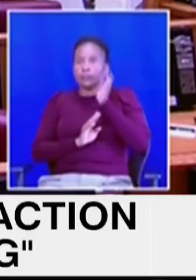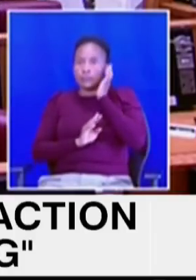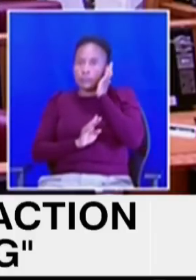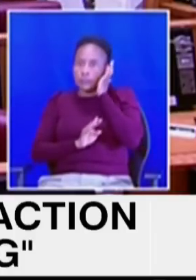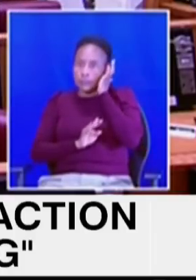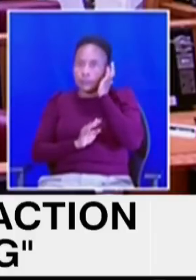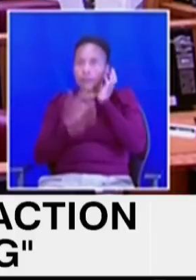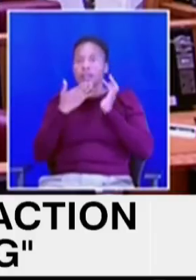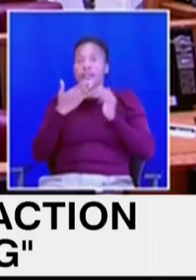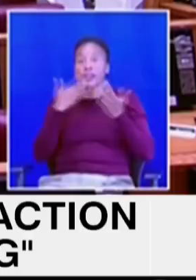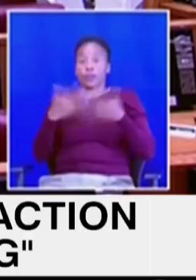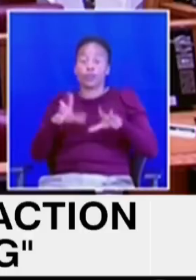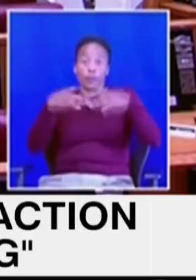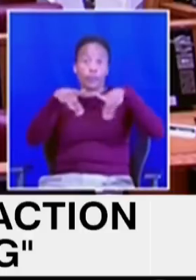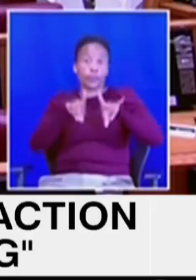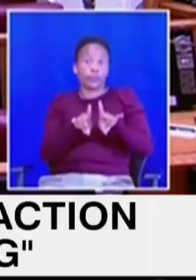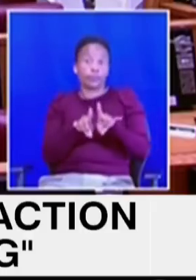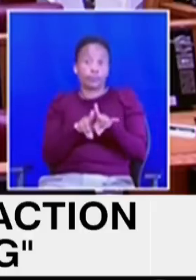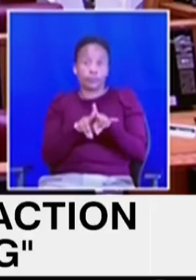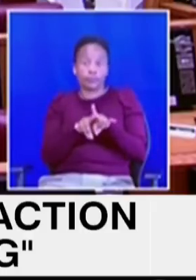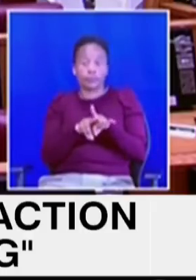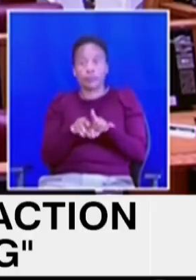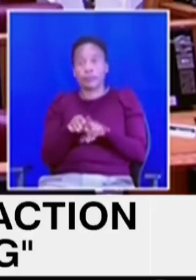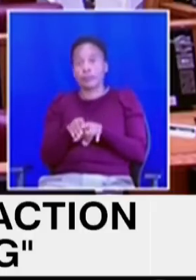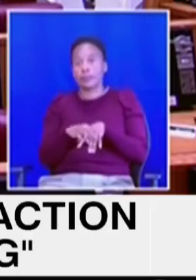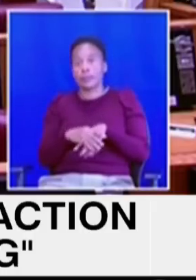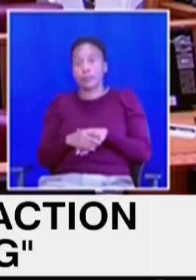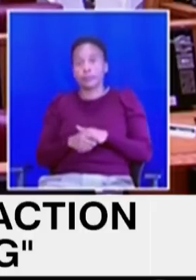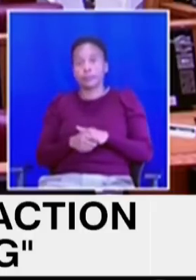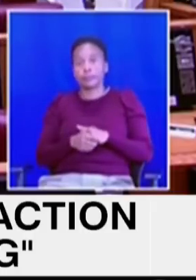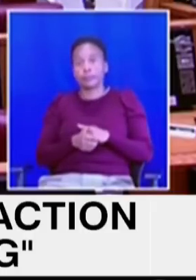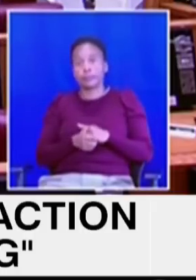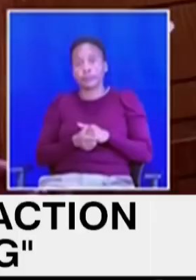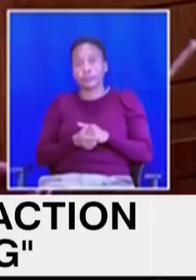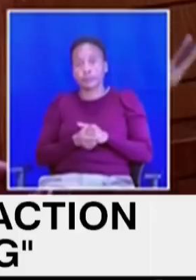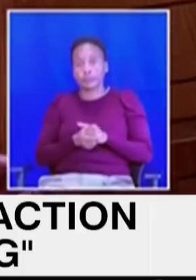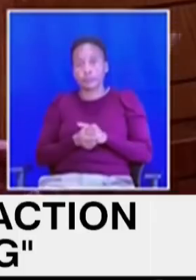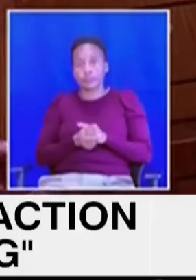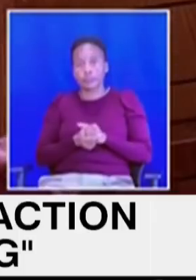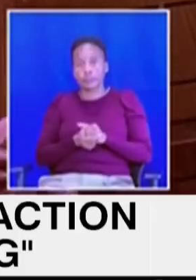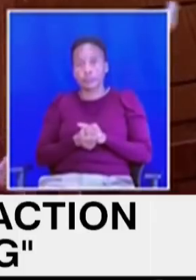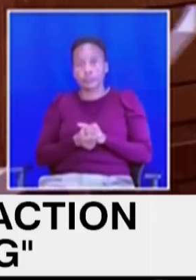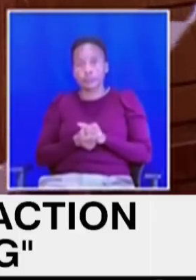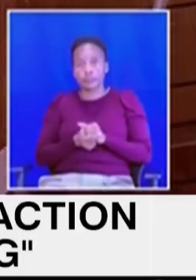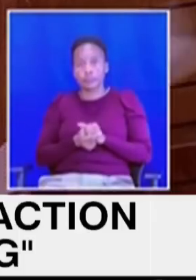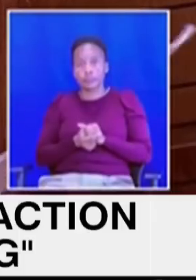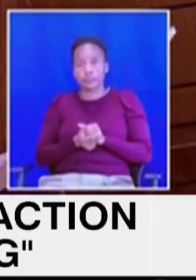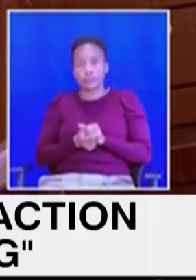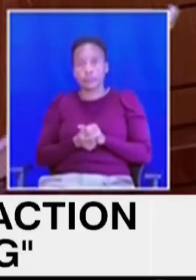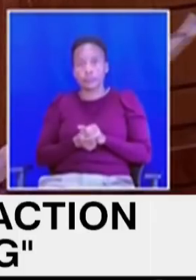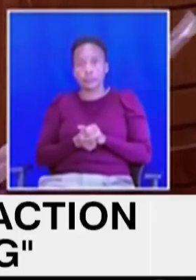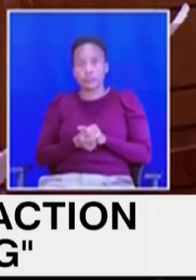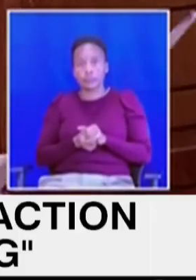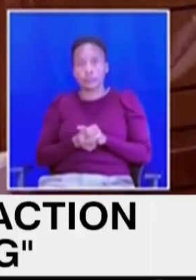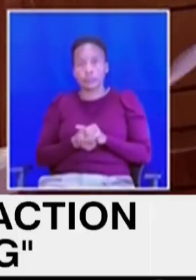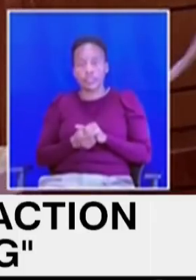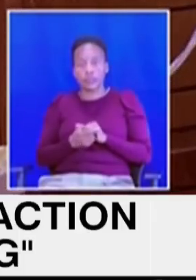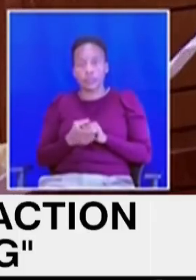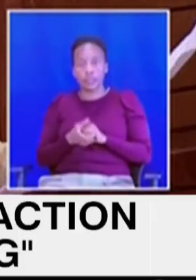Thank you, Chairperson. Siyabonga Sekela Mongameli ngemibuzo yakho ngempendulo zakho